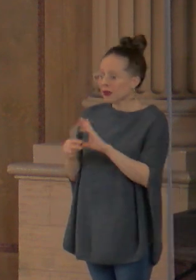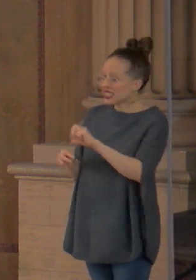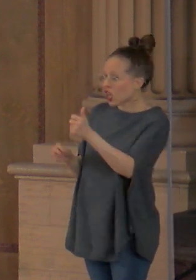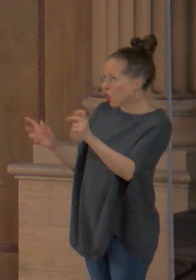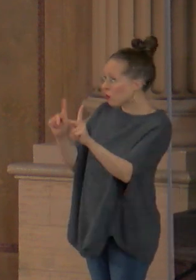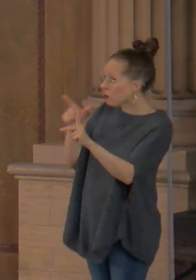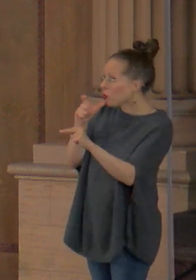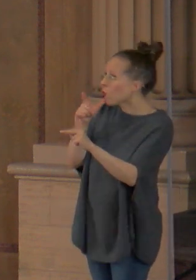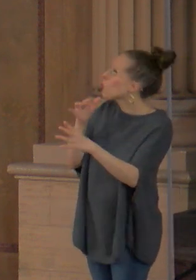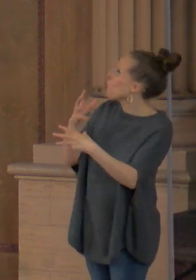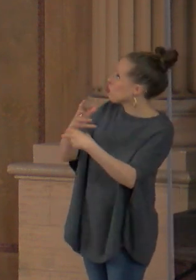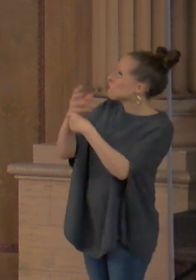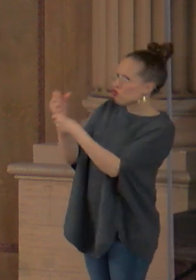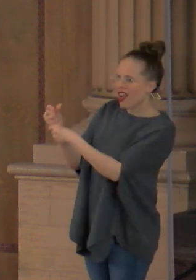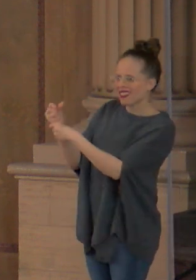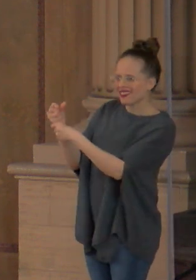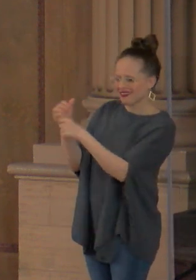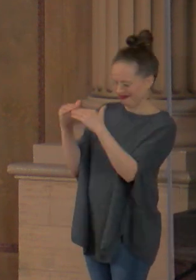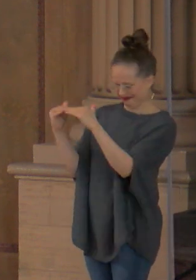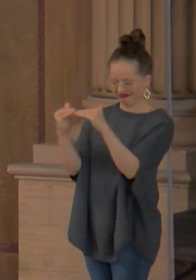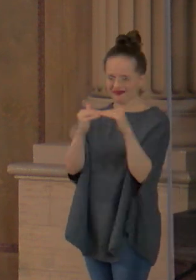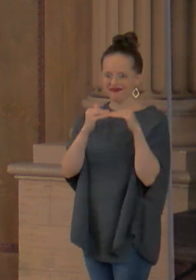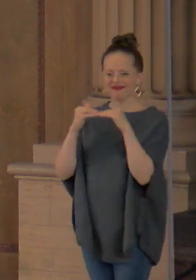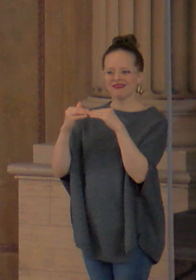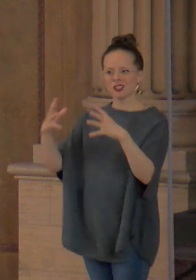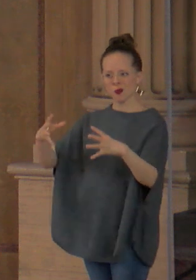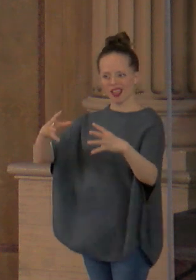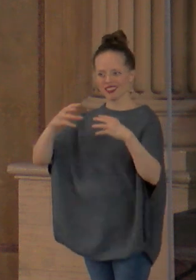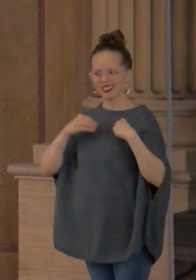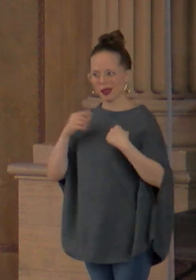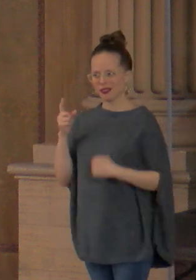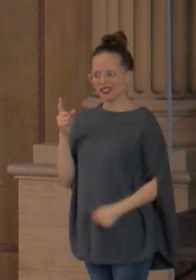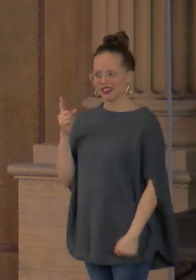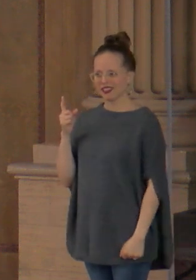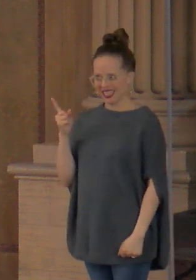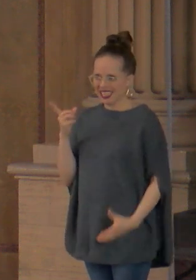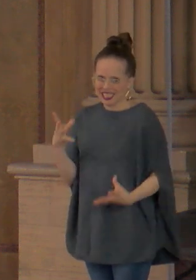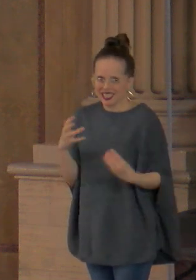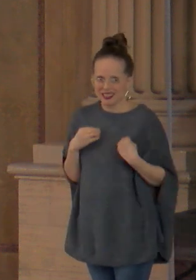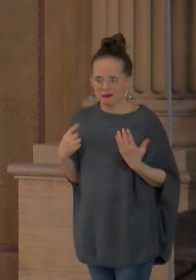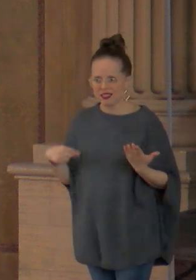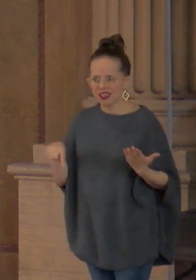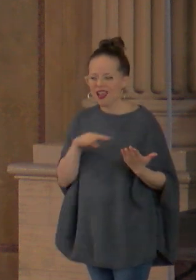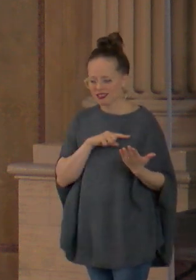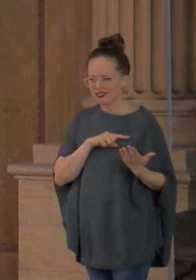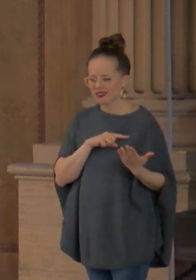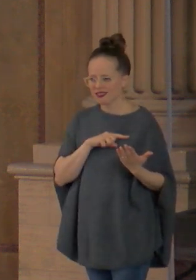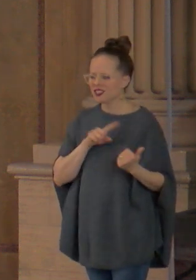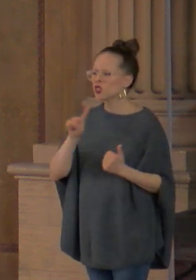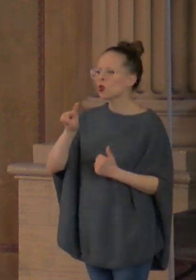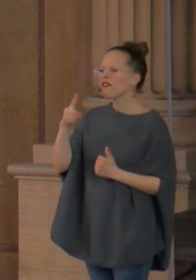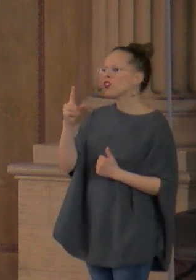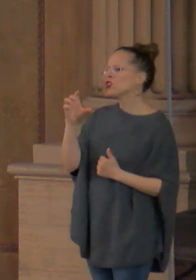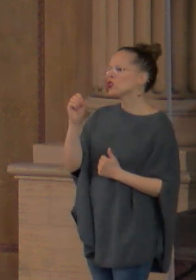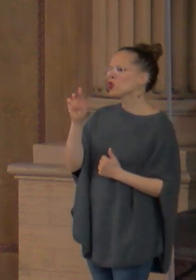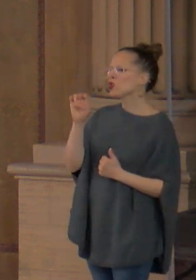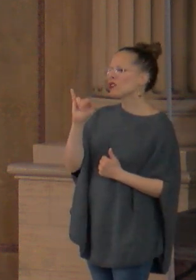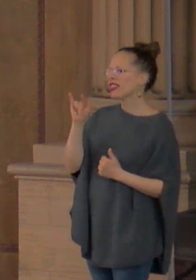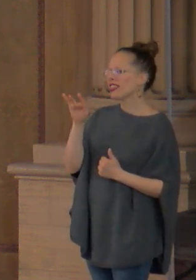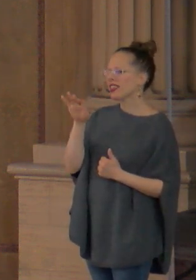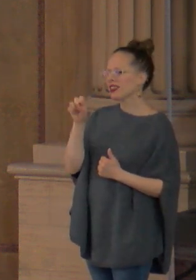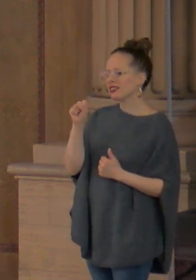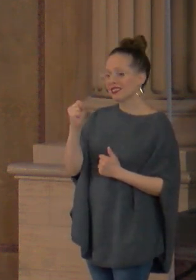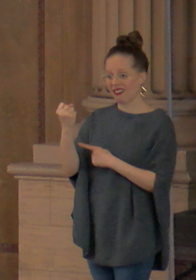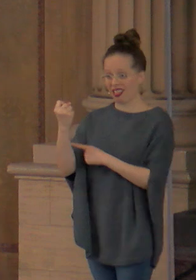work too. They're accepted by God and accepted by us. And so in 1 Corinthians 11 when Paul's laying out instructions